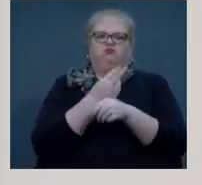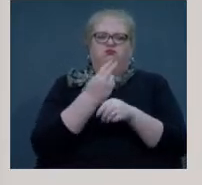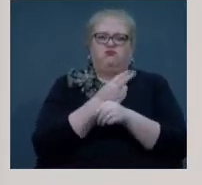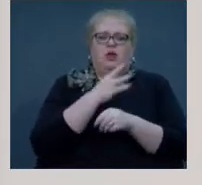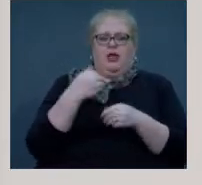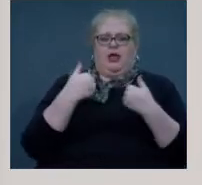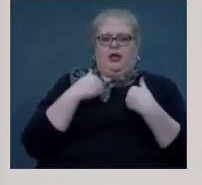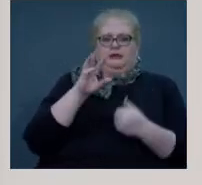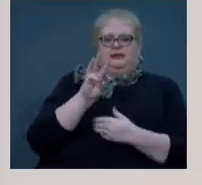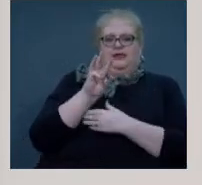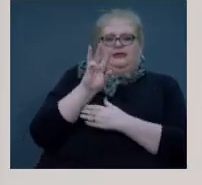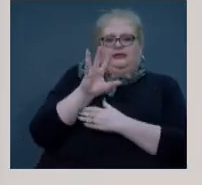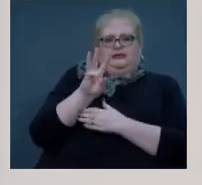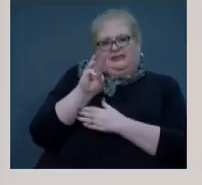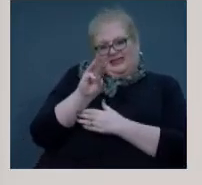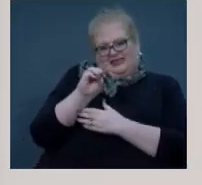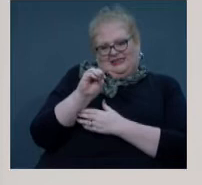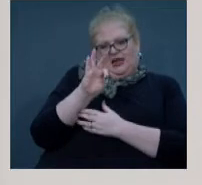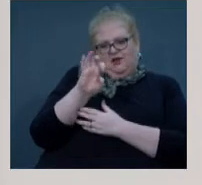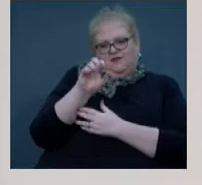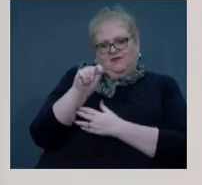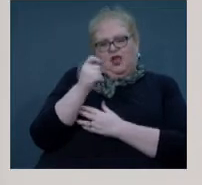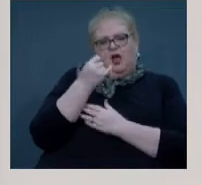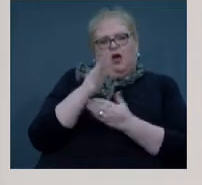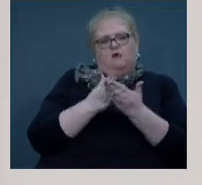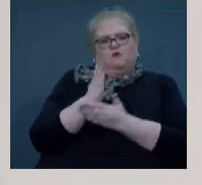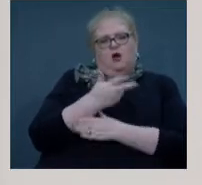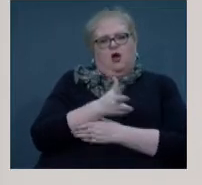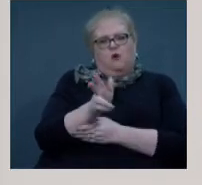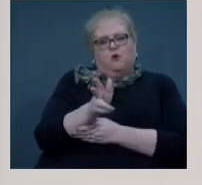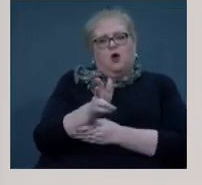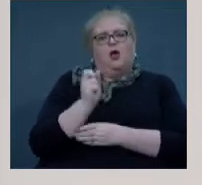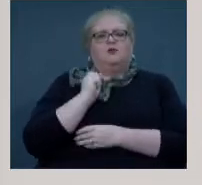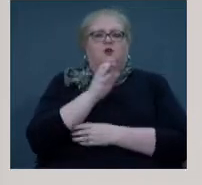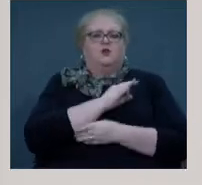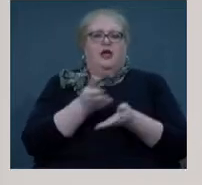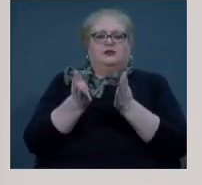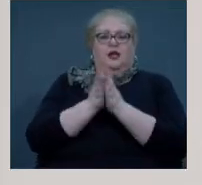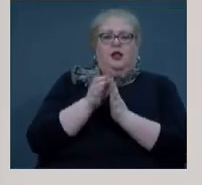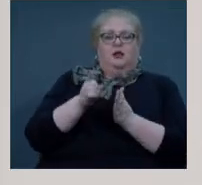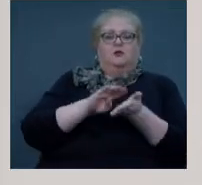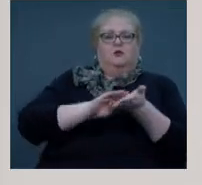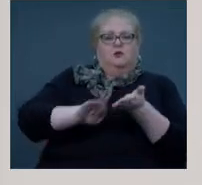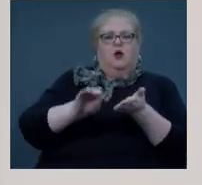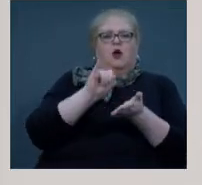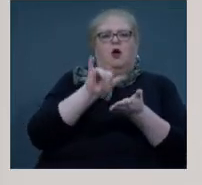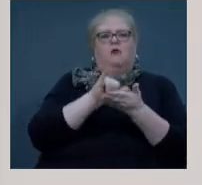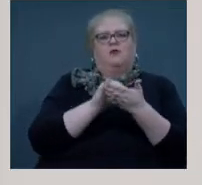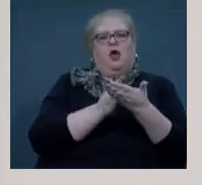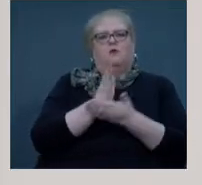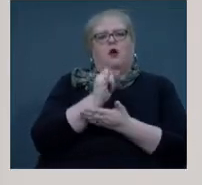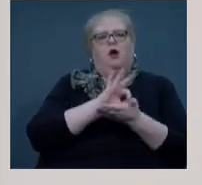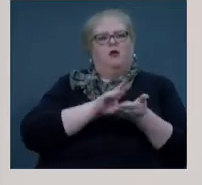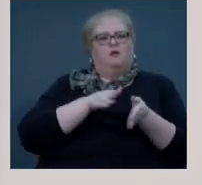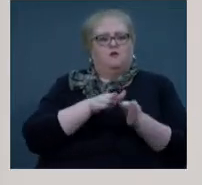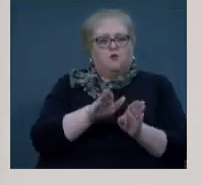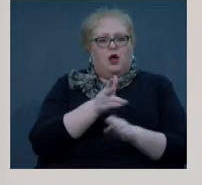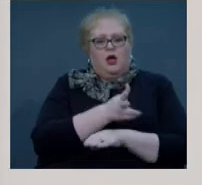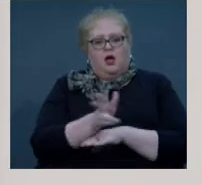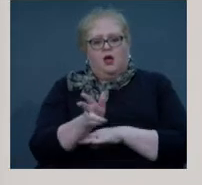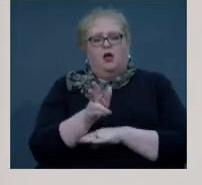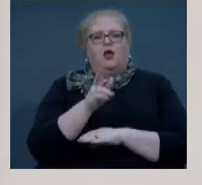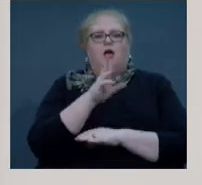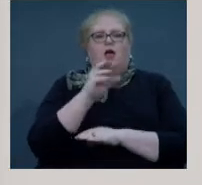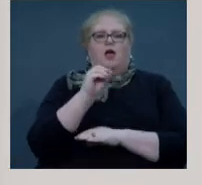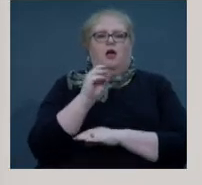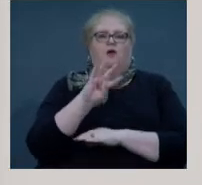60 feet of right-of-way. At the suggestion of staff, the applicant is requesting a waiver of the additional right-of-way dedication for West 2nd.